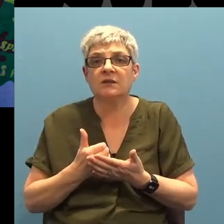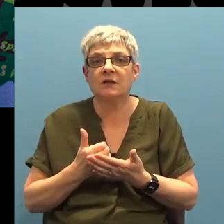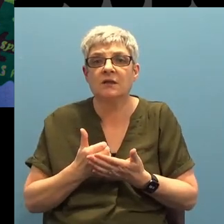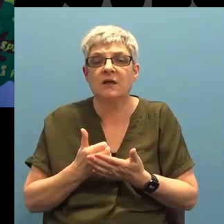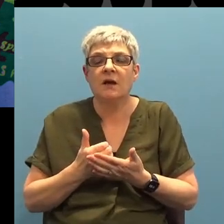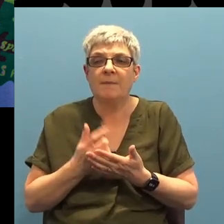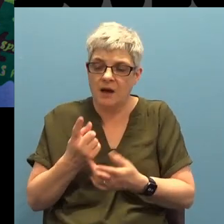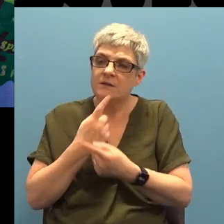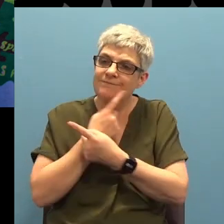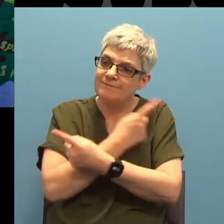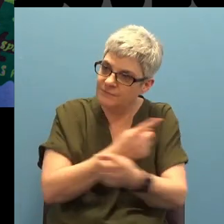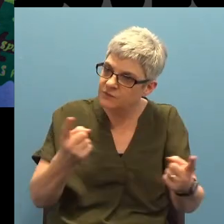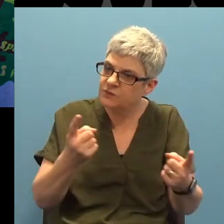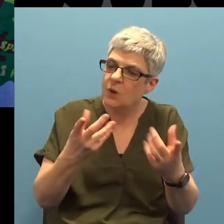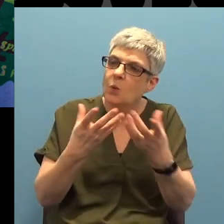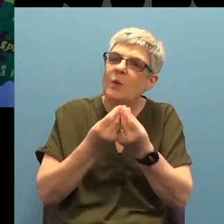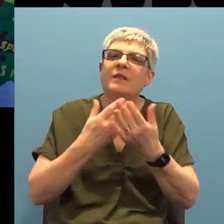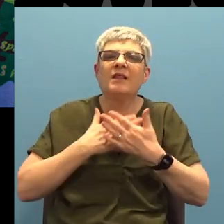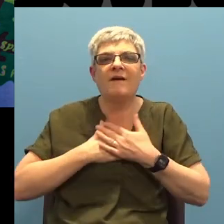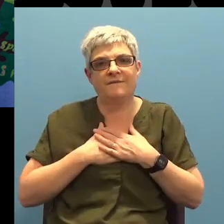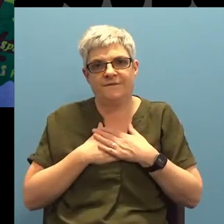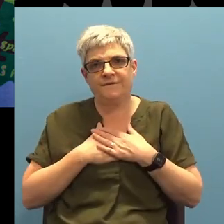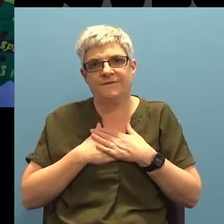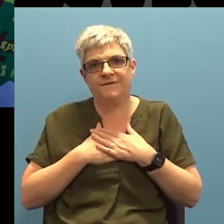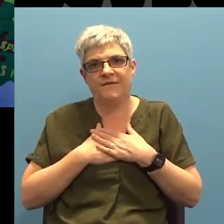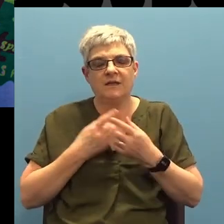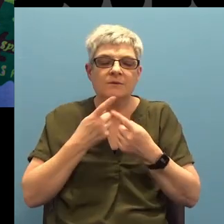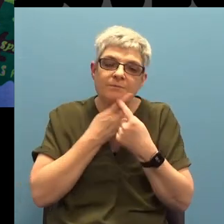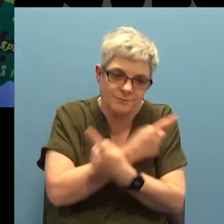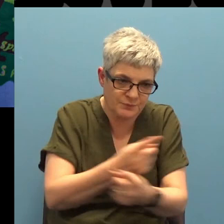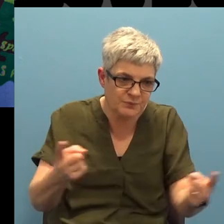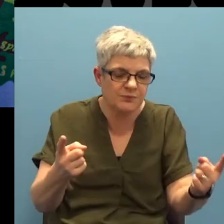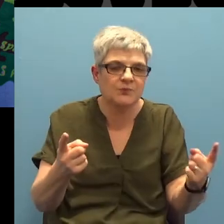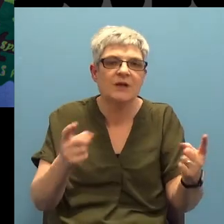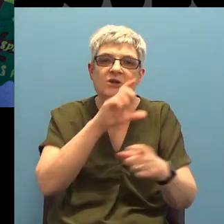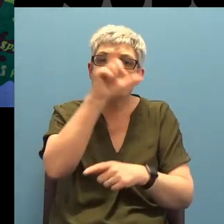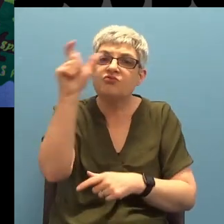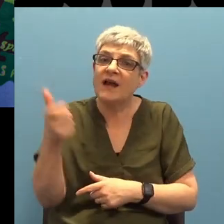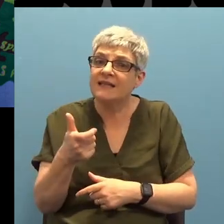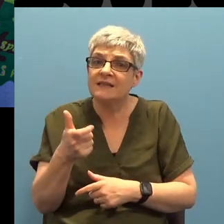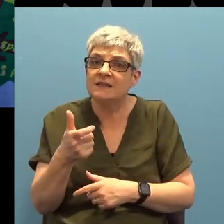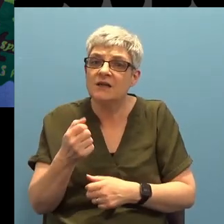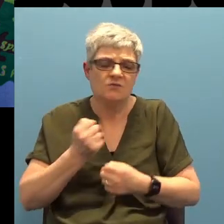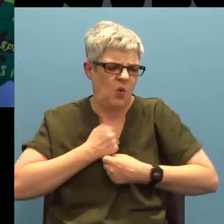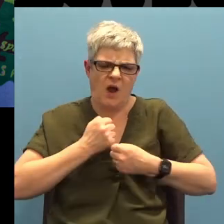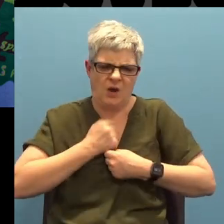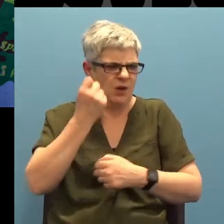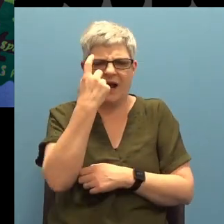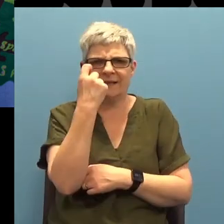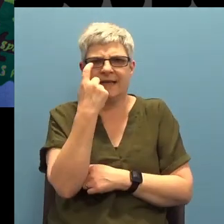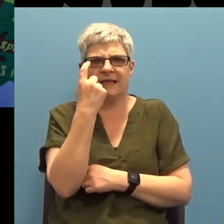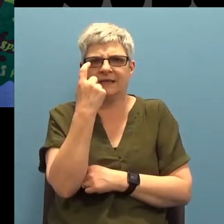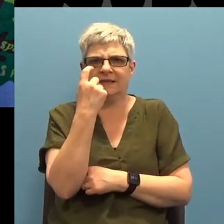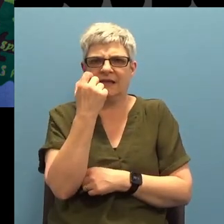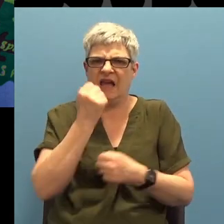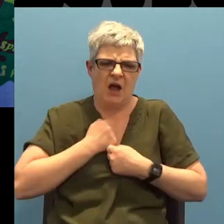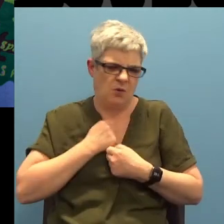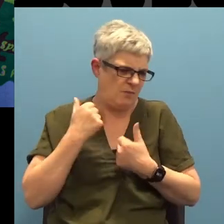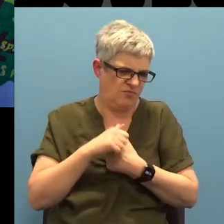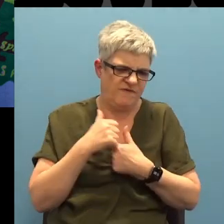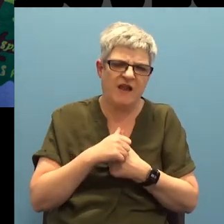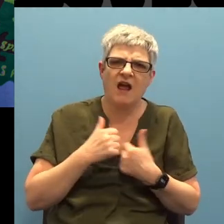but yet to declare that with love, to proclaim Christ and not our own ideas or our own